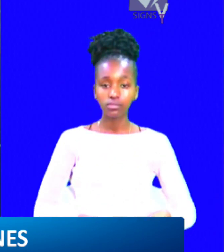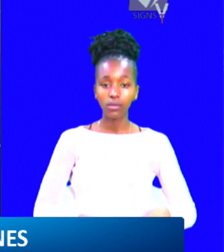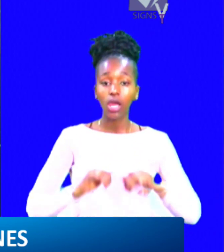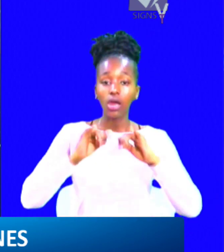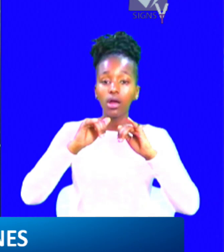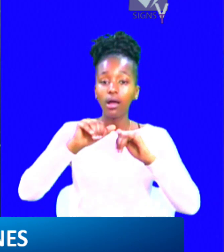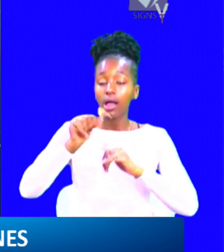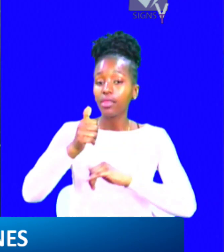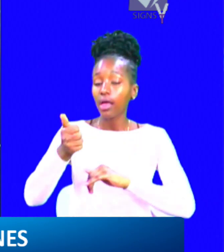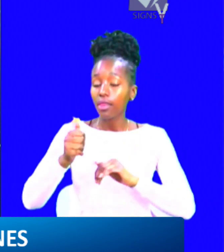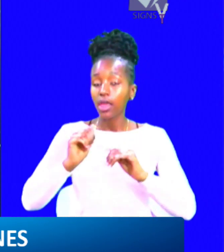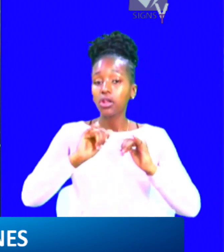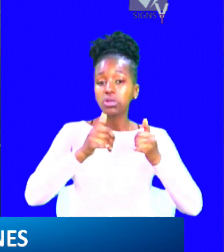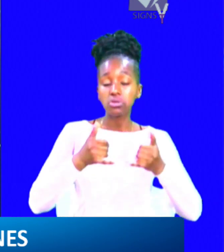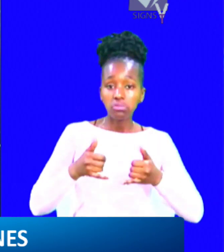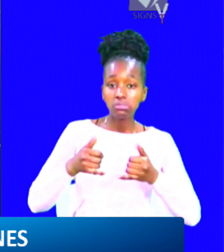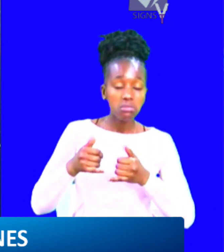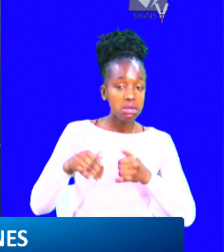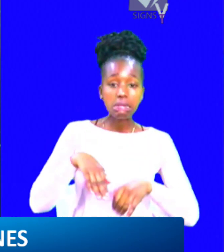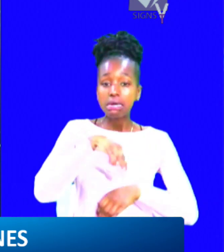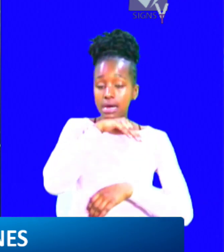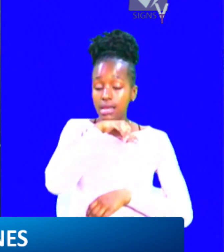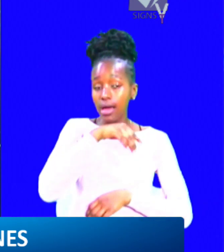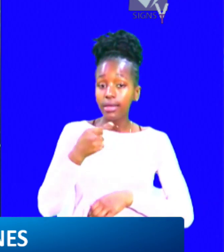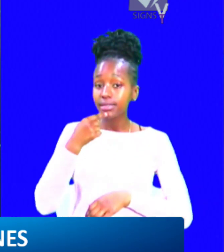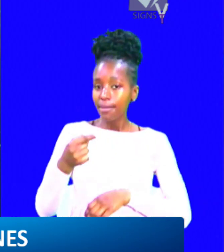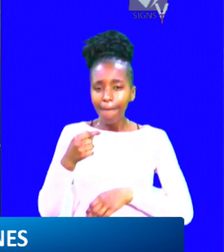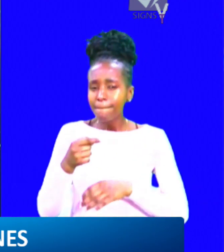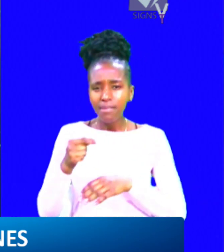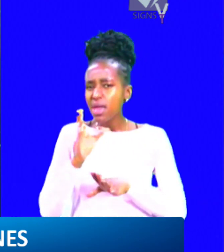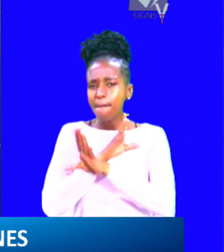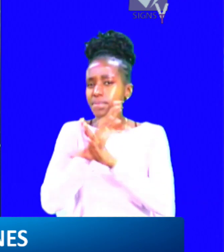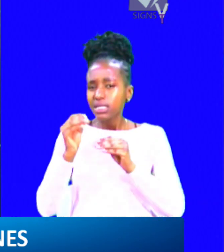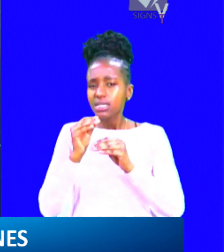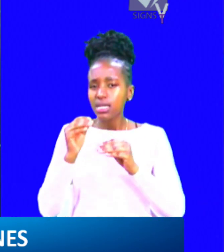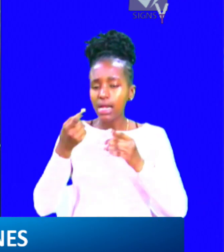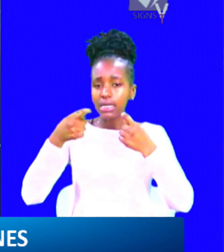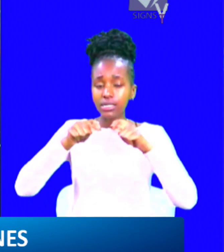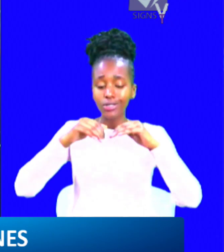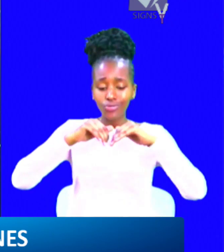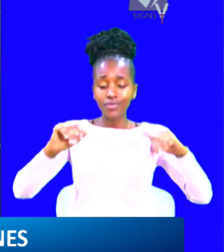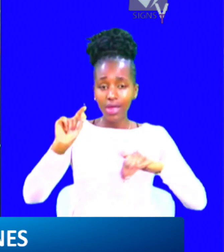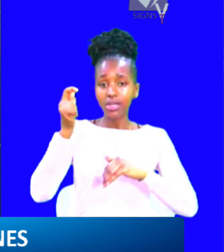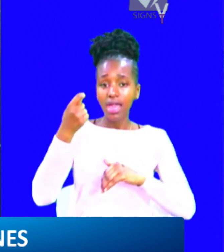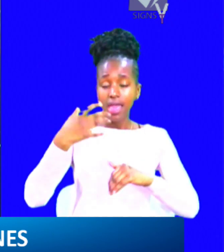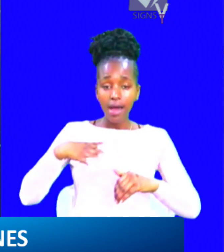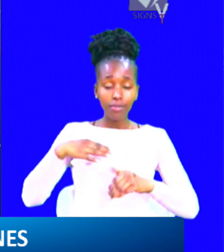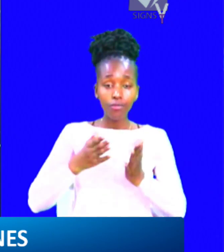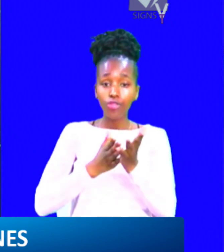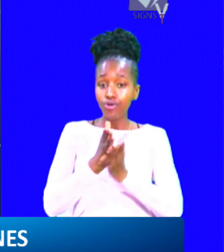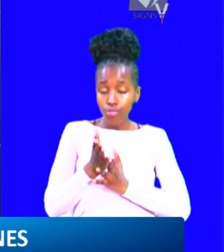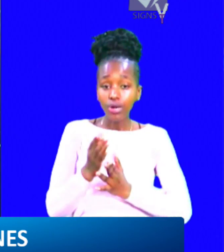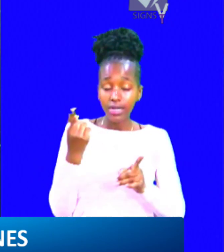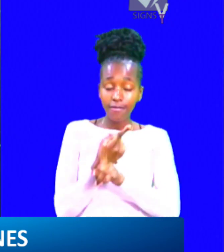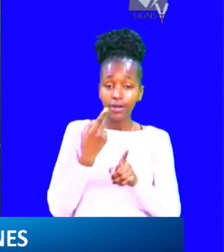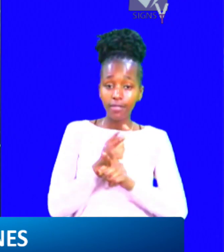in the country. Raila claims the president is dividing Kenyans along ethnic lines. Now, Azimio Chief Raila Odinga has rubbished claims that he